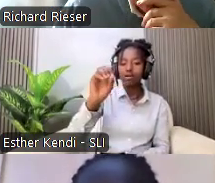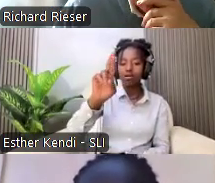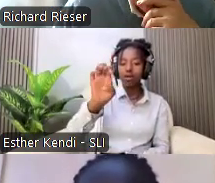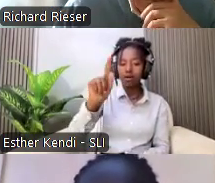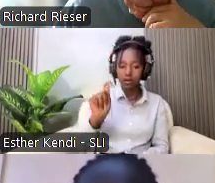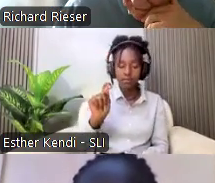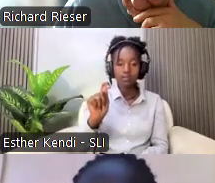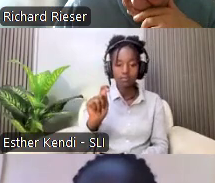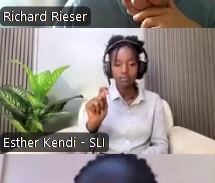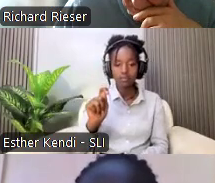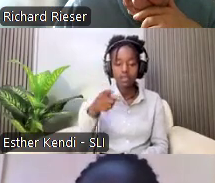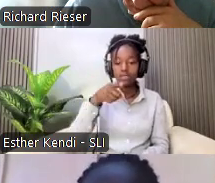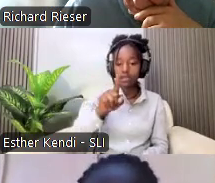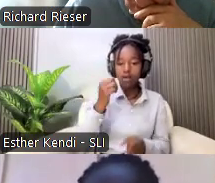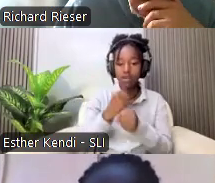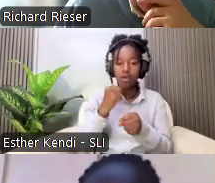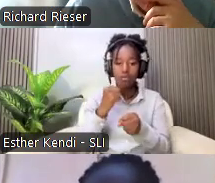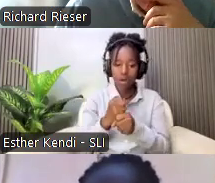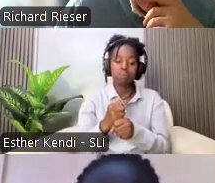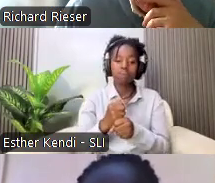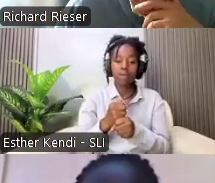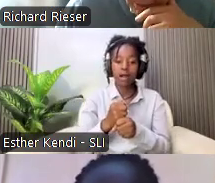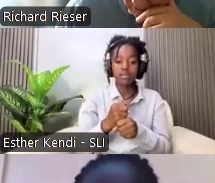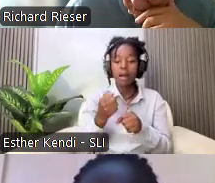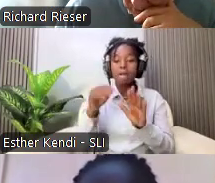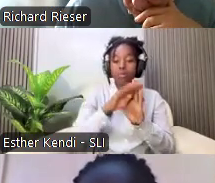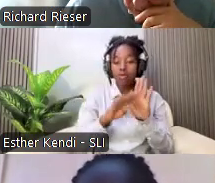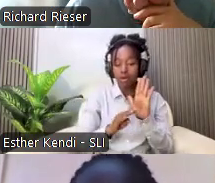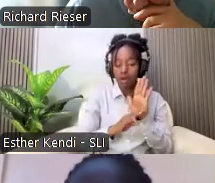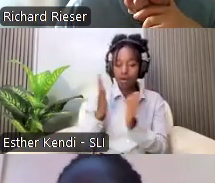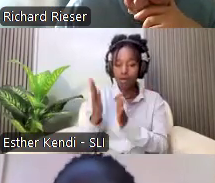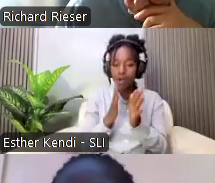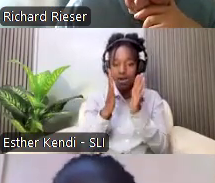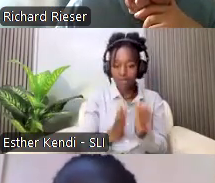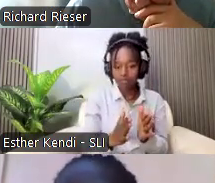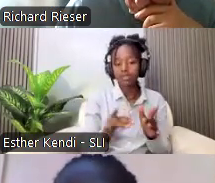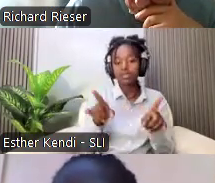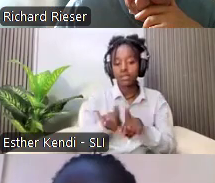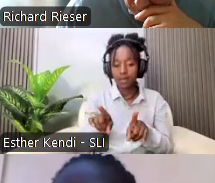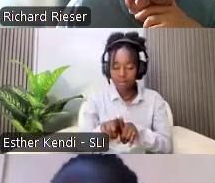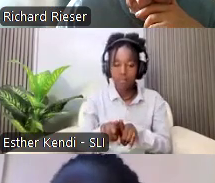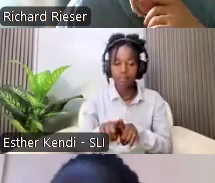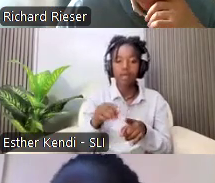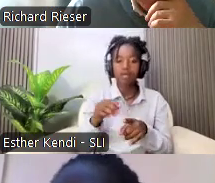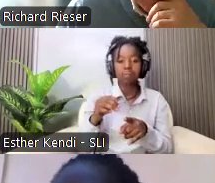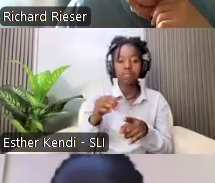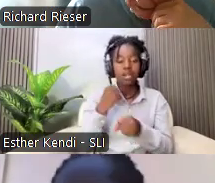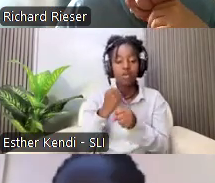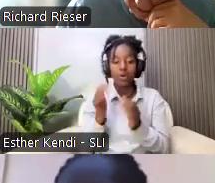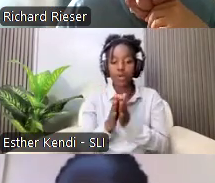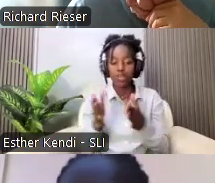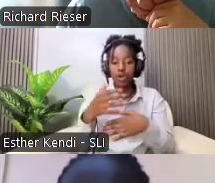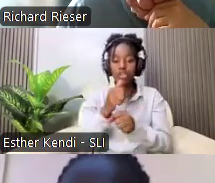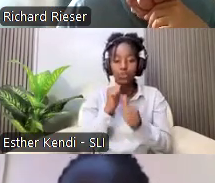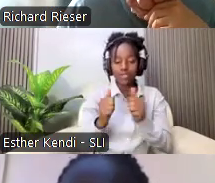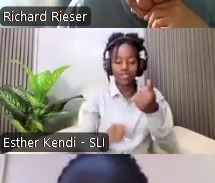Youth Forum, an organization for youth with disabilities, which supports youth with disabilities. I'm